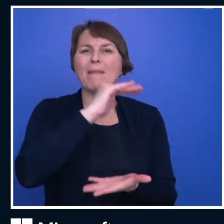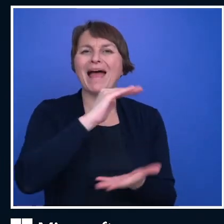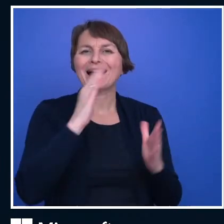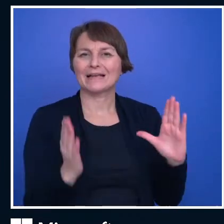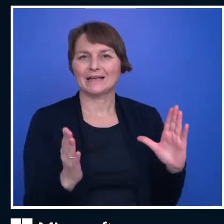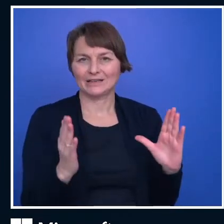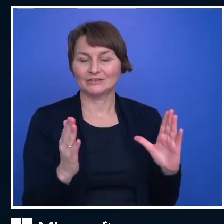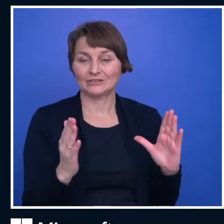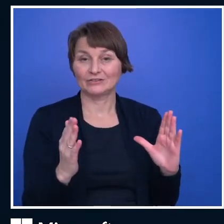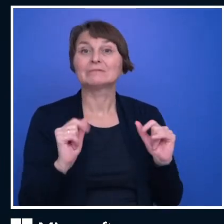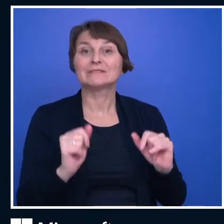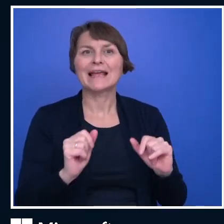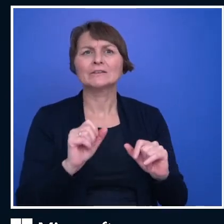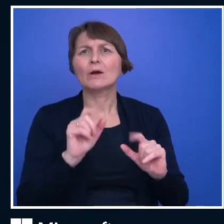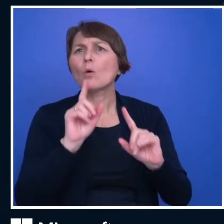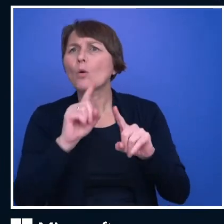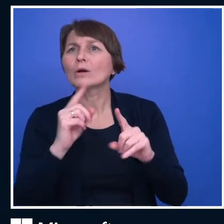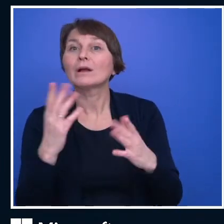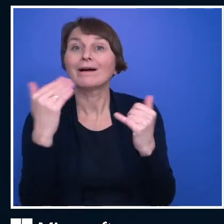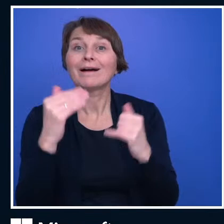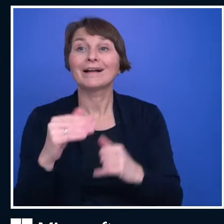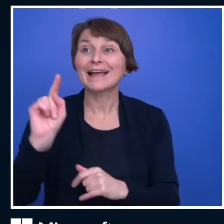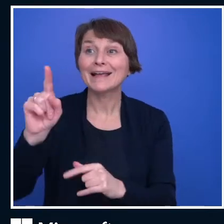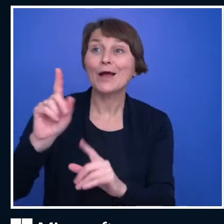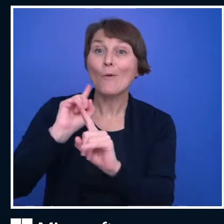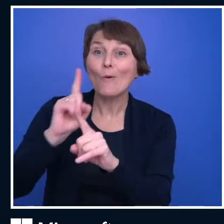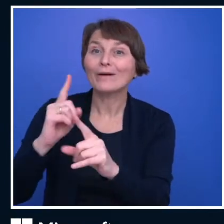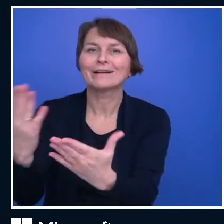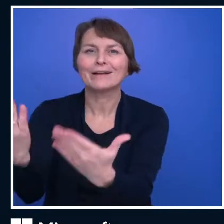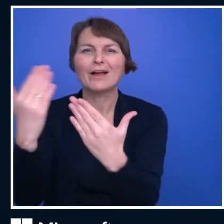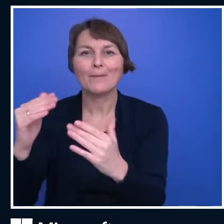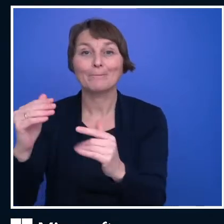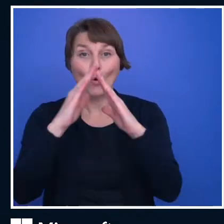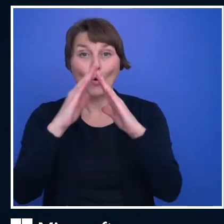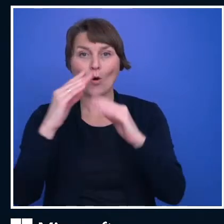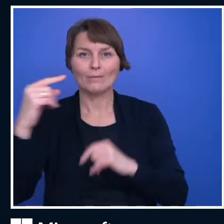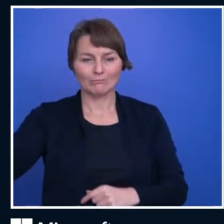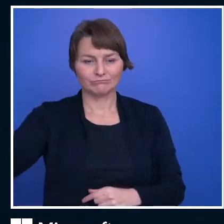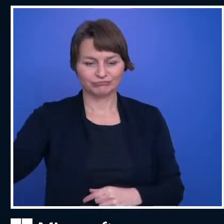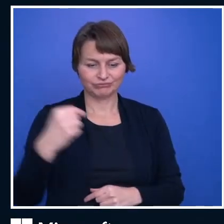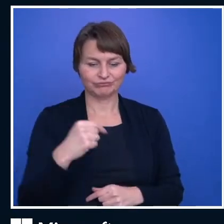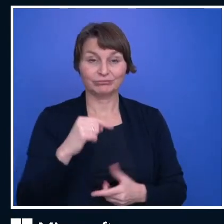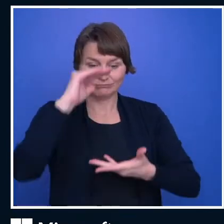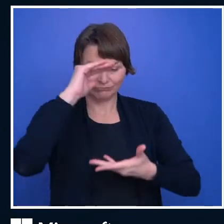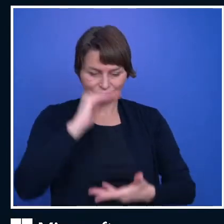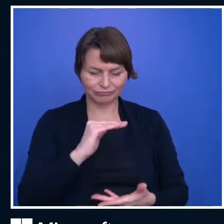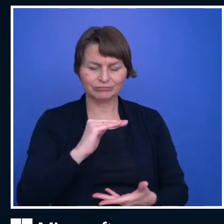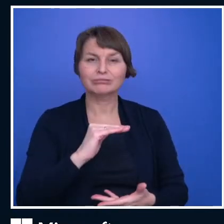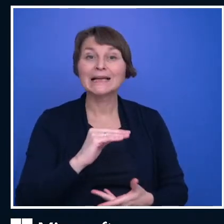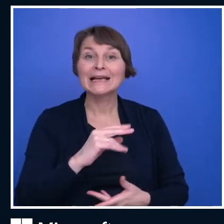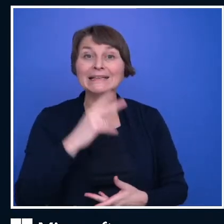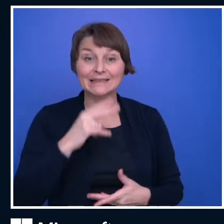porch, people are finding that the packages sometimes are stolen. And we still don't